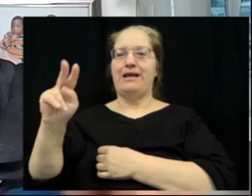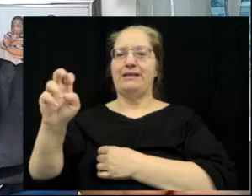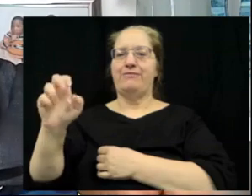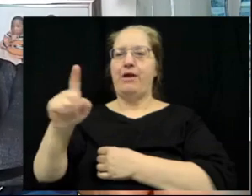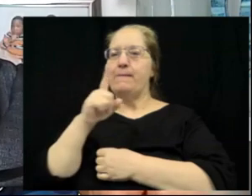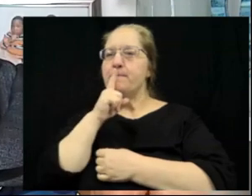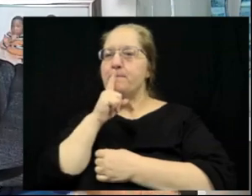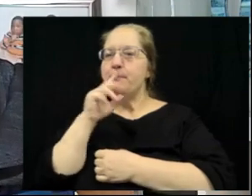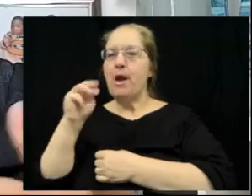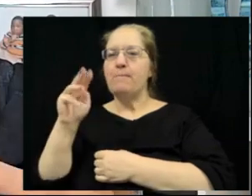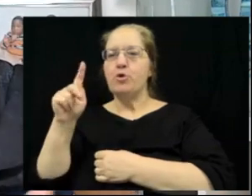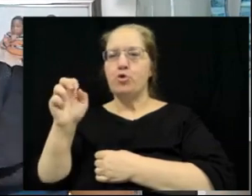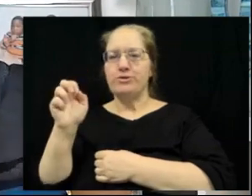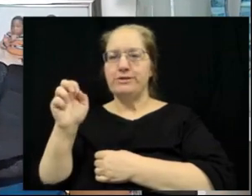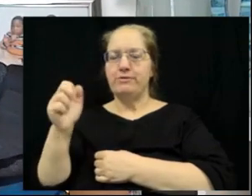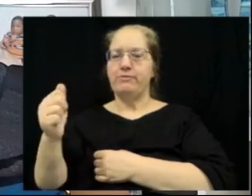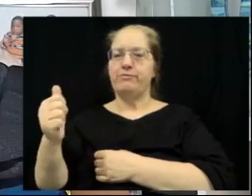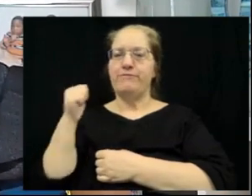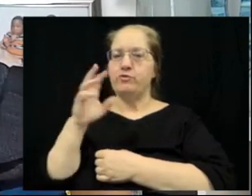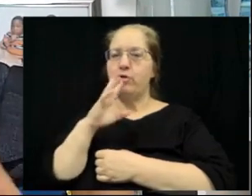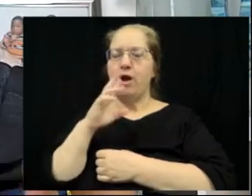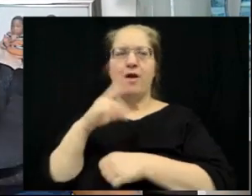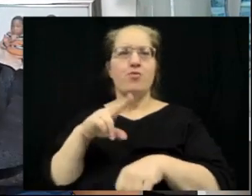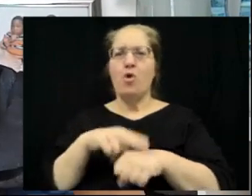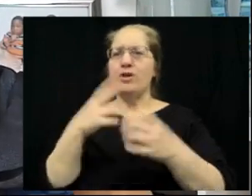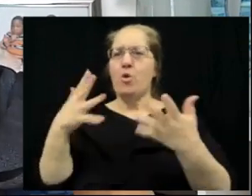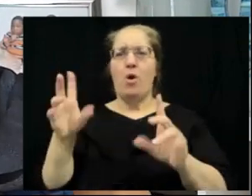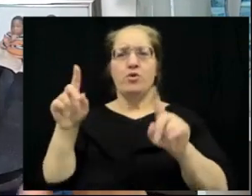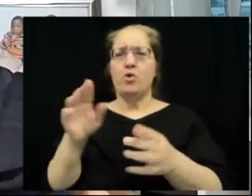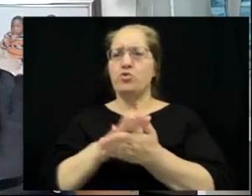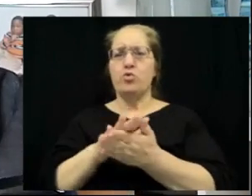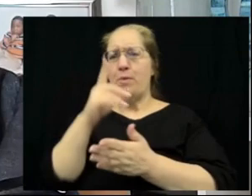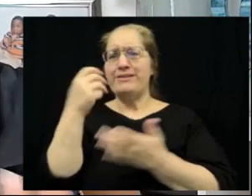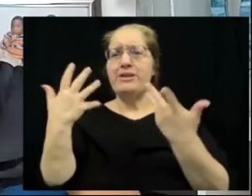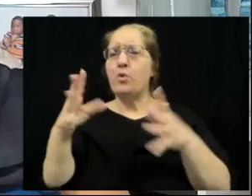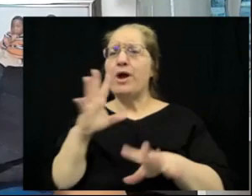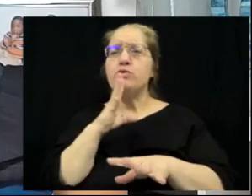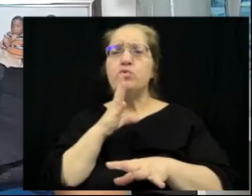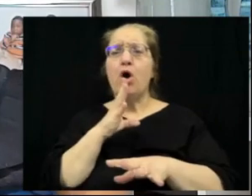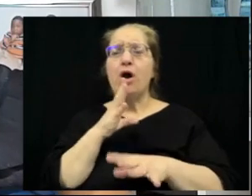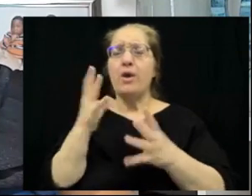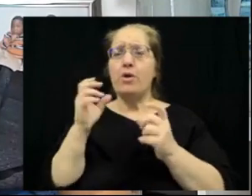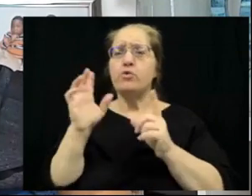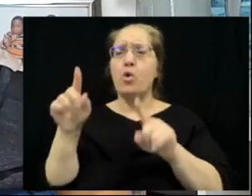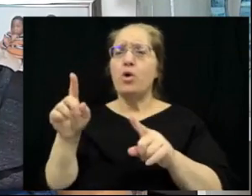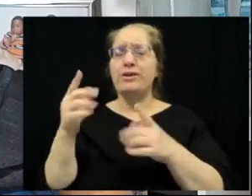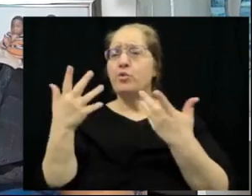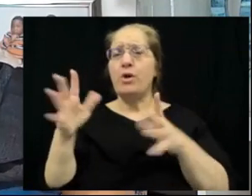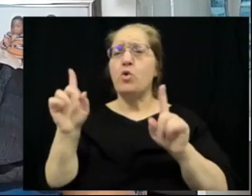of course they don't want to go to school because it's really hard when you don't want to talk and you have to be in school and answer